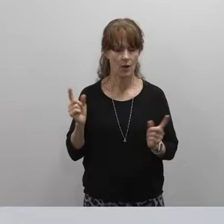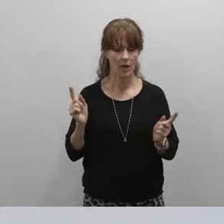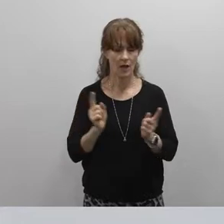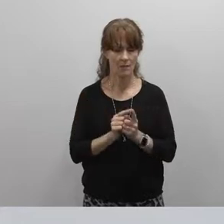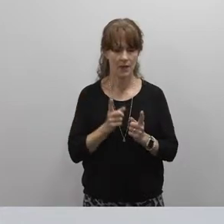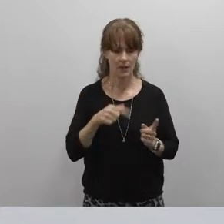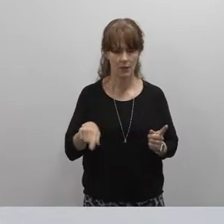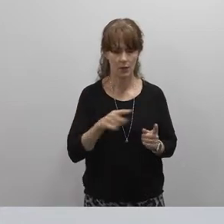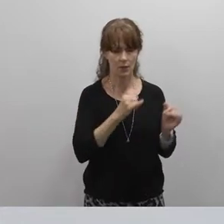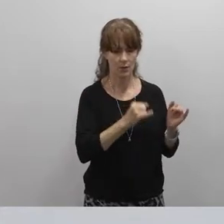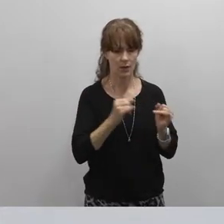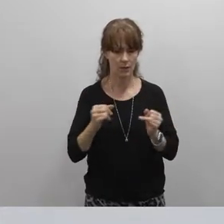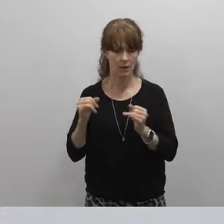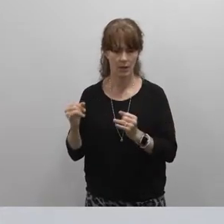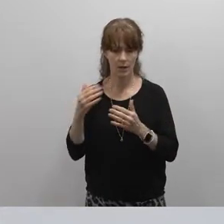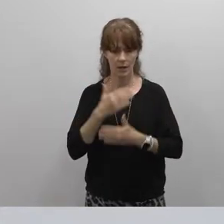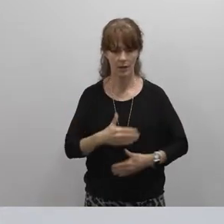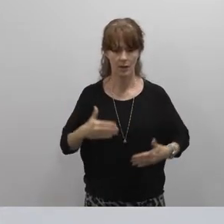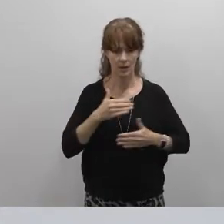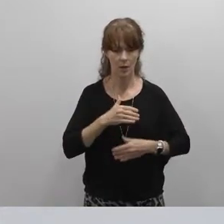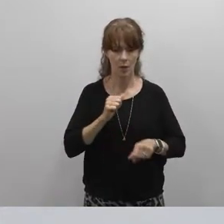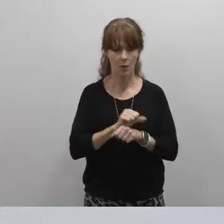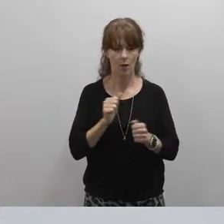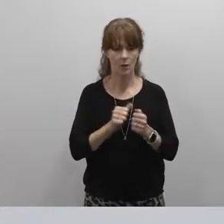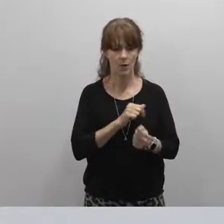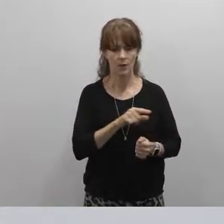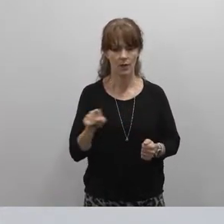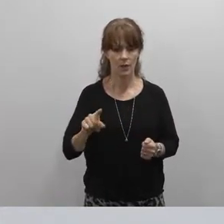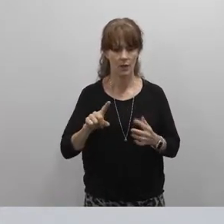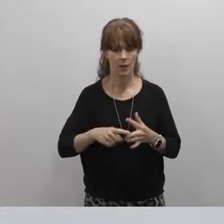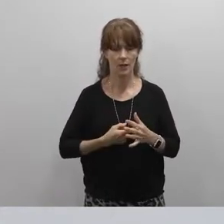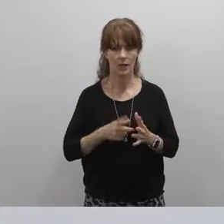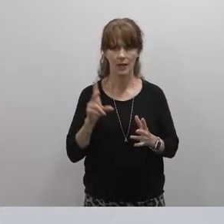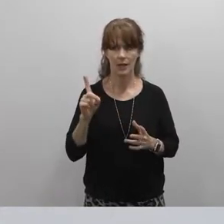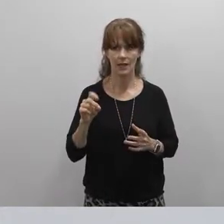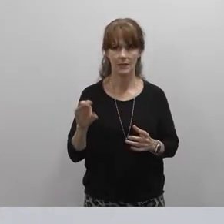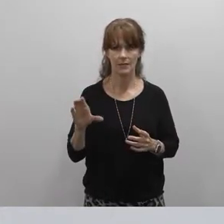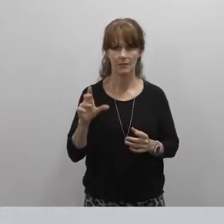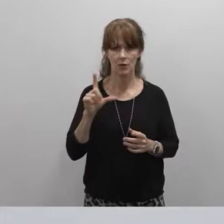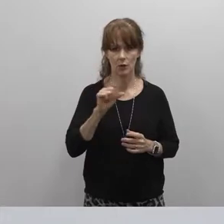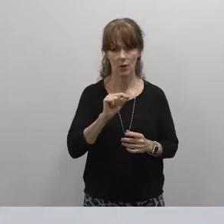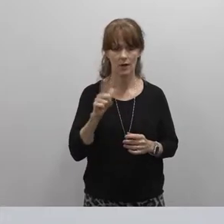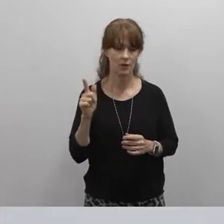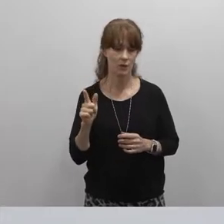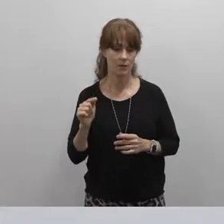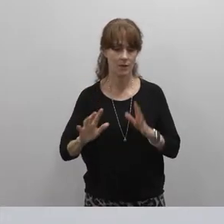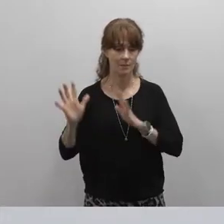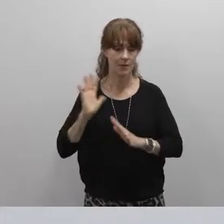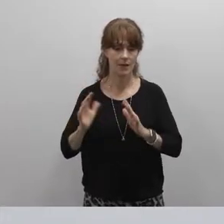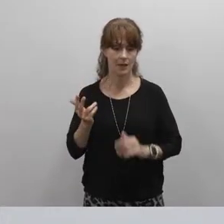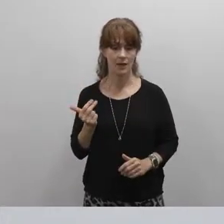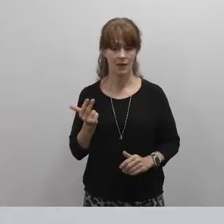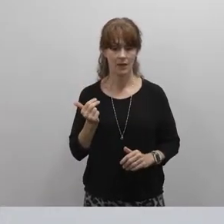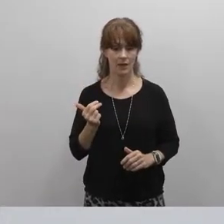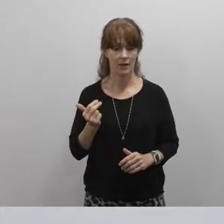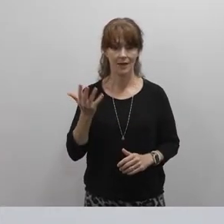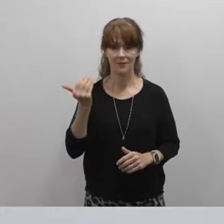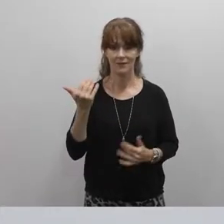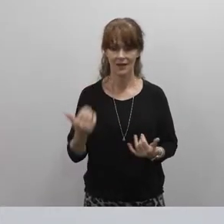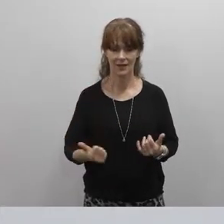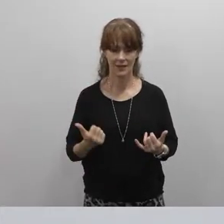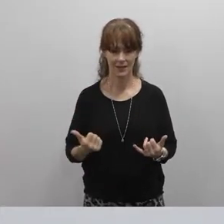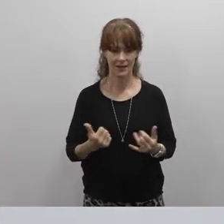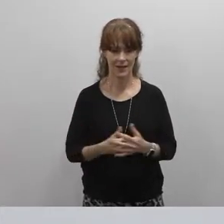some of you individually or had the pleasure of working with you beginning December of 2021. So back then I was 13 and I'm 15 now, which